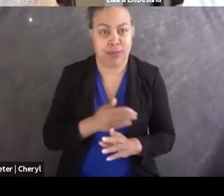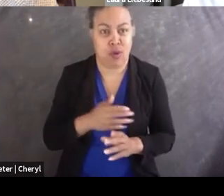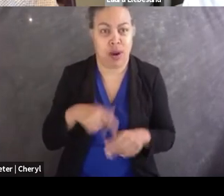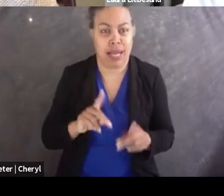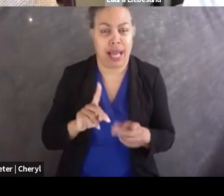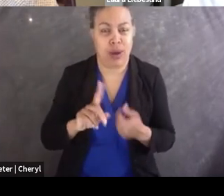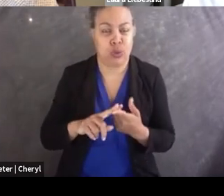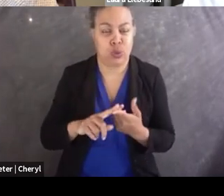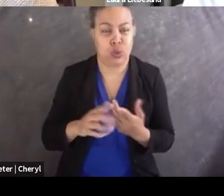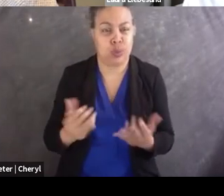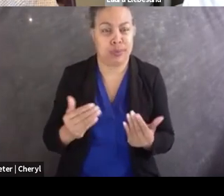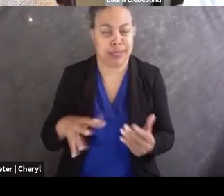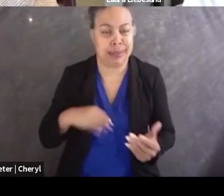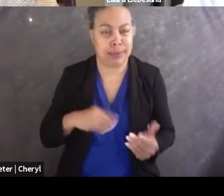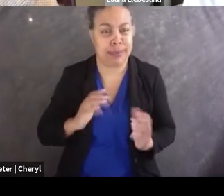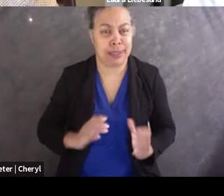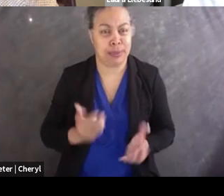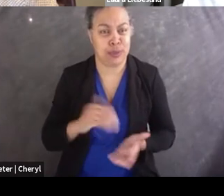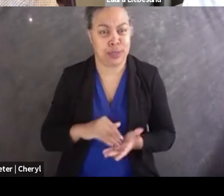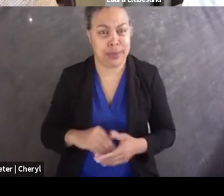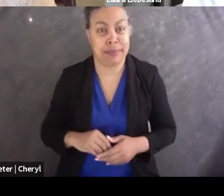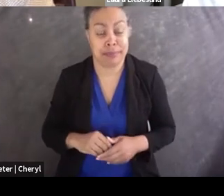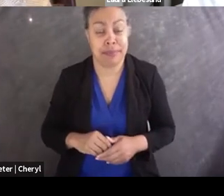allow customers inside the doors. So,